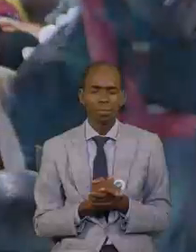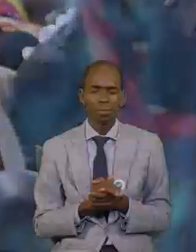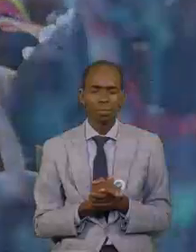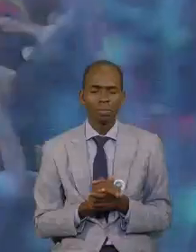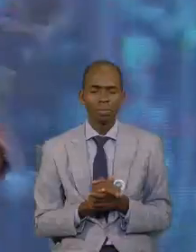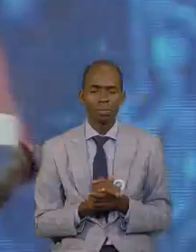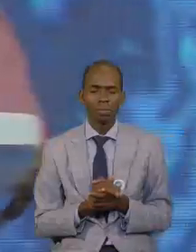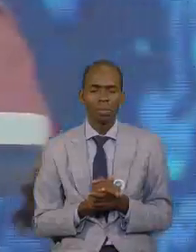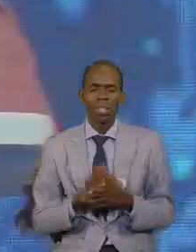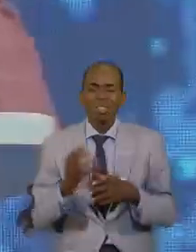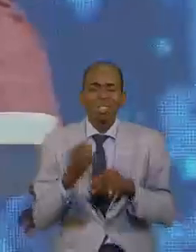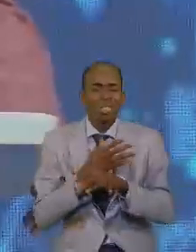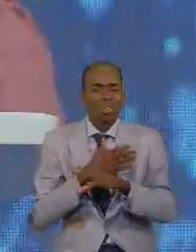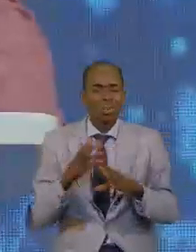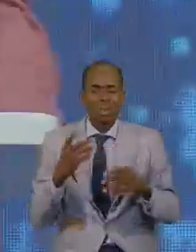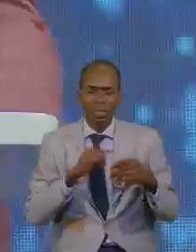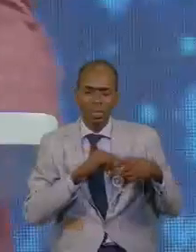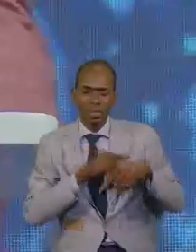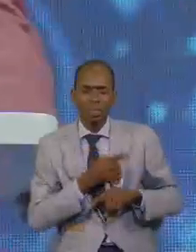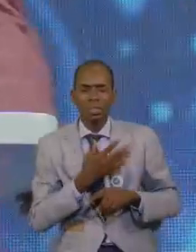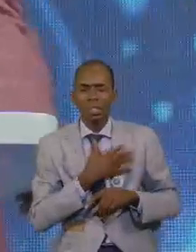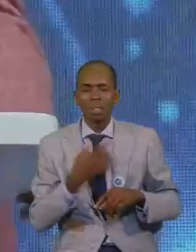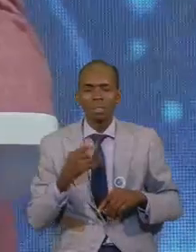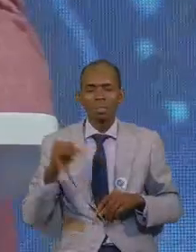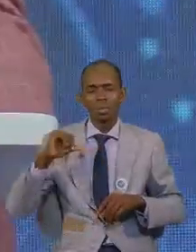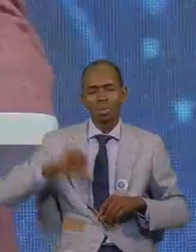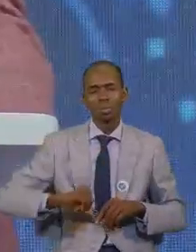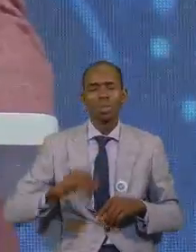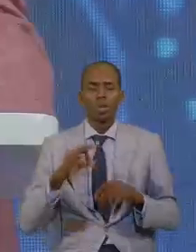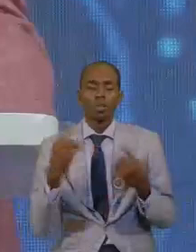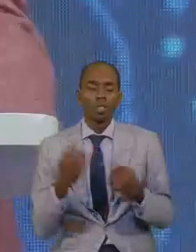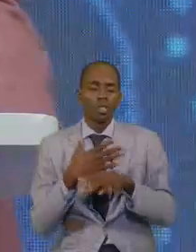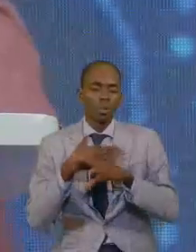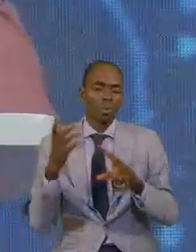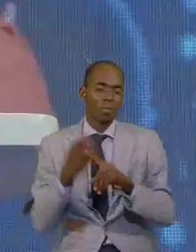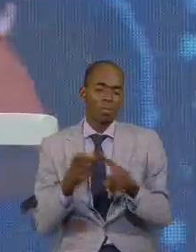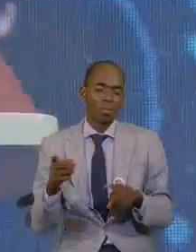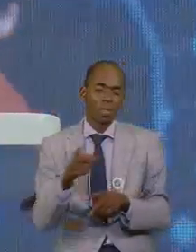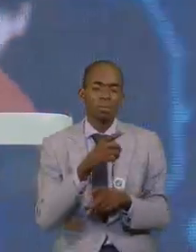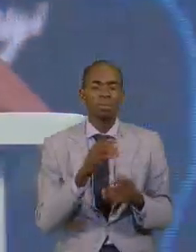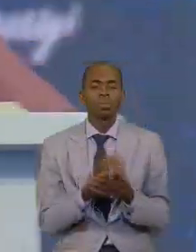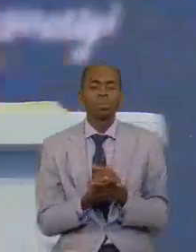Take away the guilt and the condemnation of sin away from them.